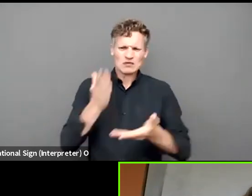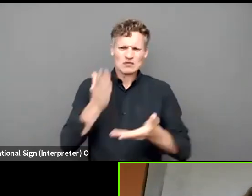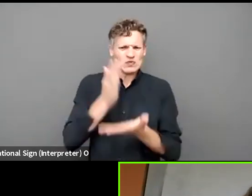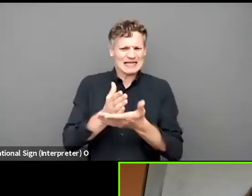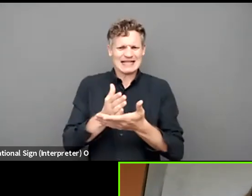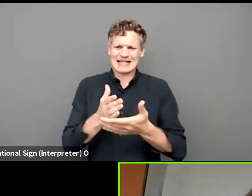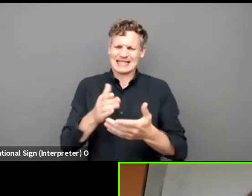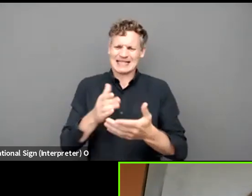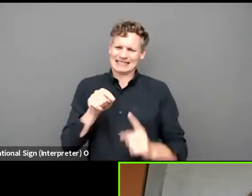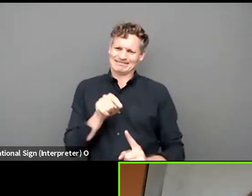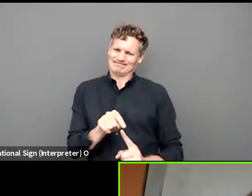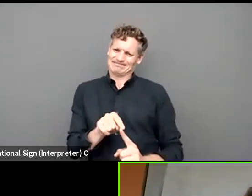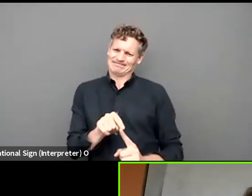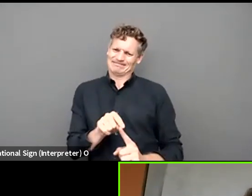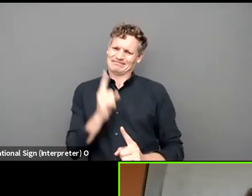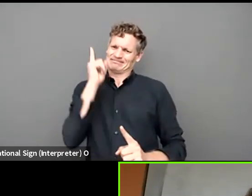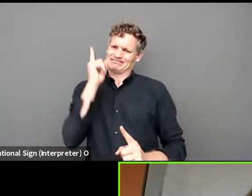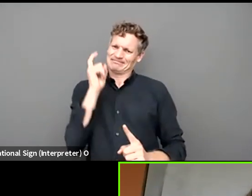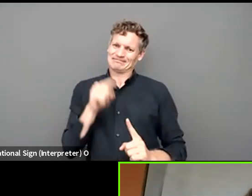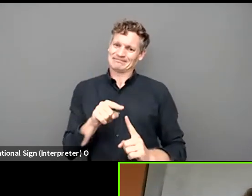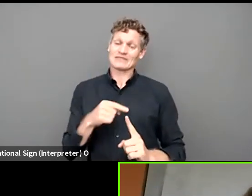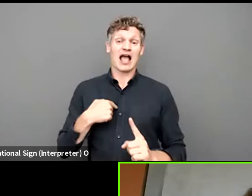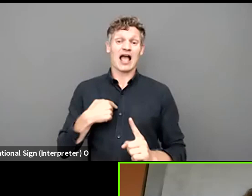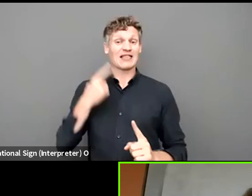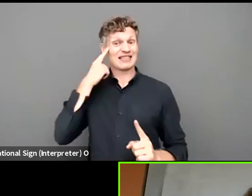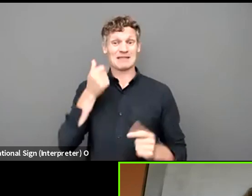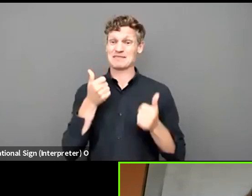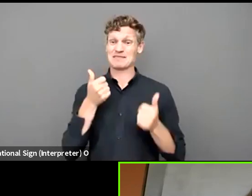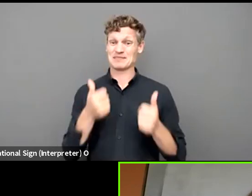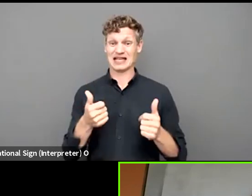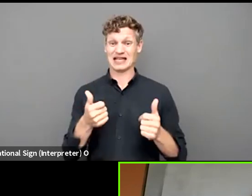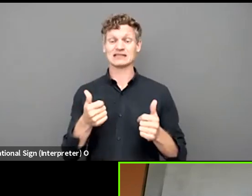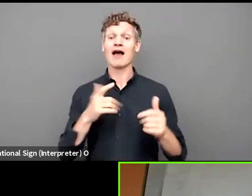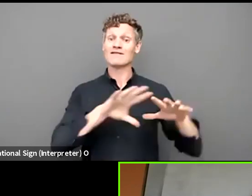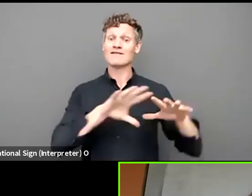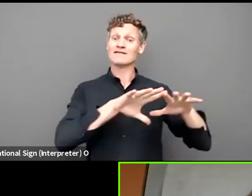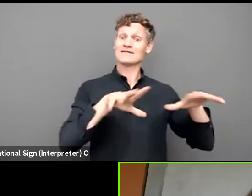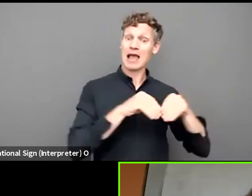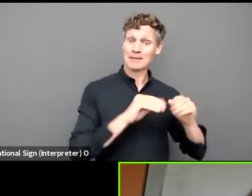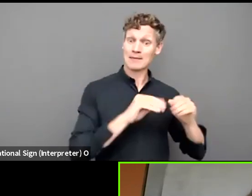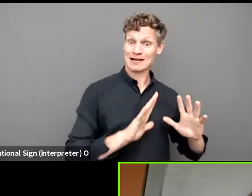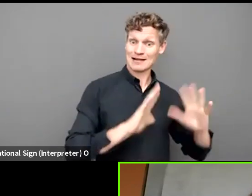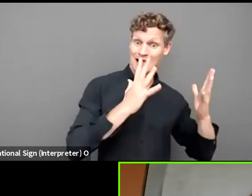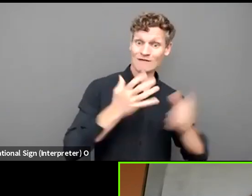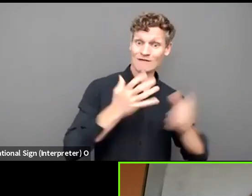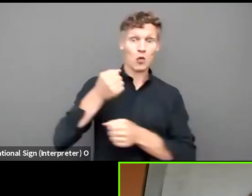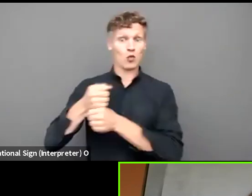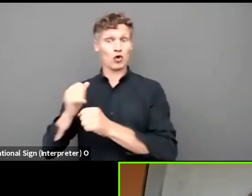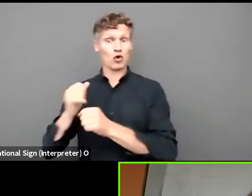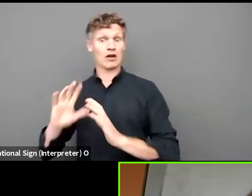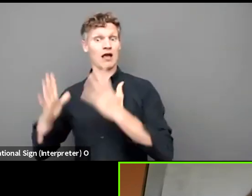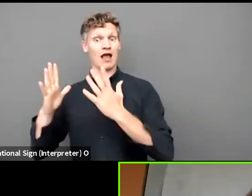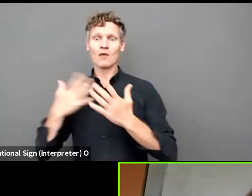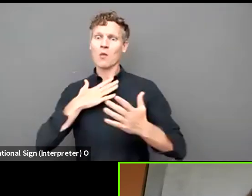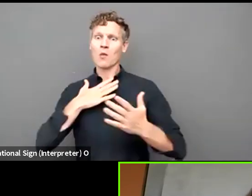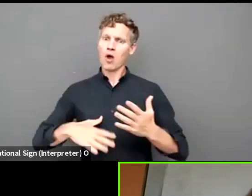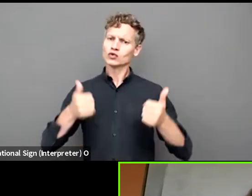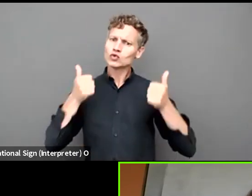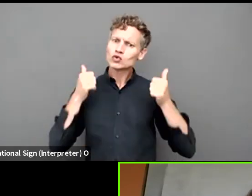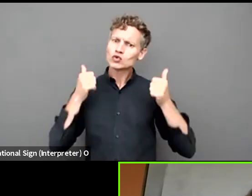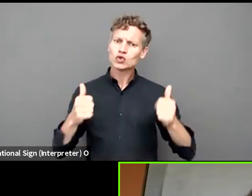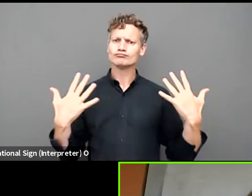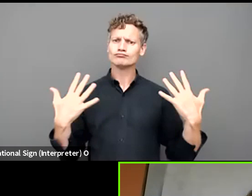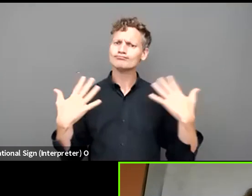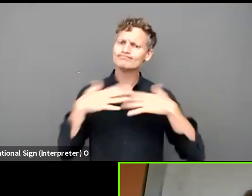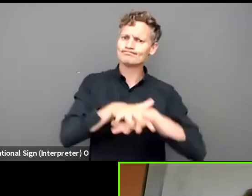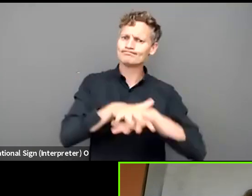it easier to combine work life and family life. I think it has to do with really encouraging burden